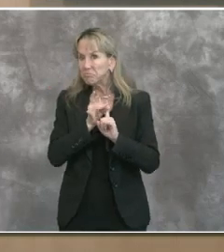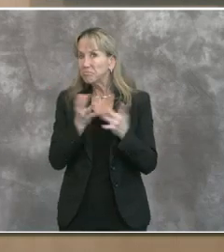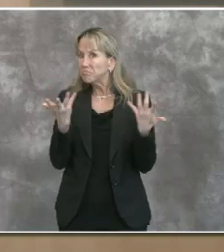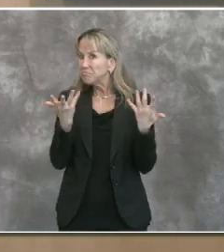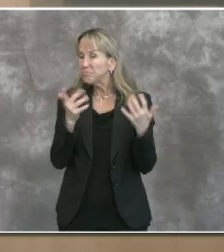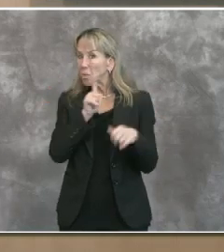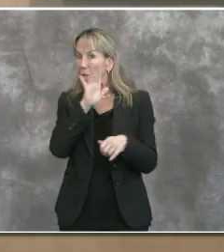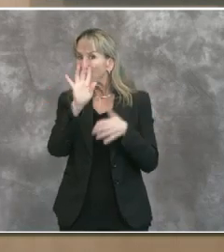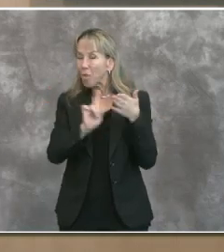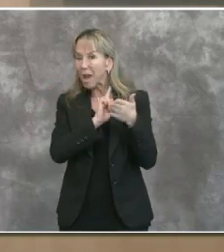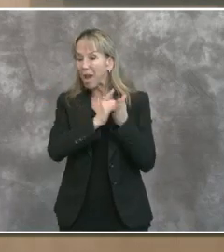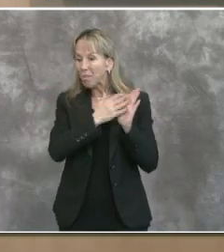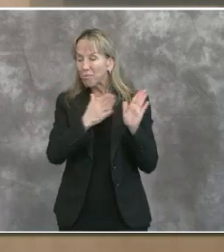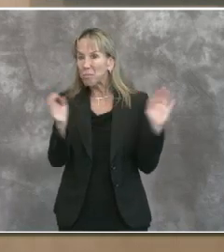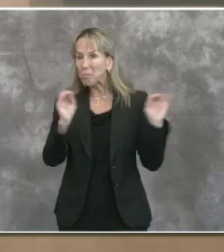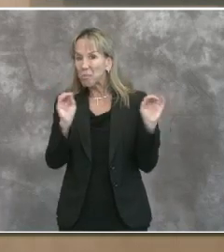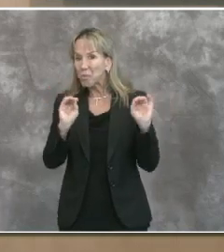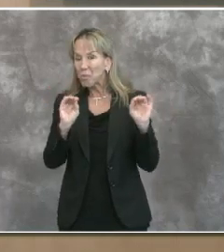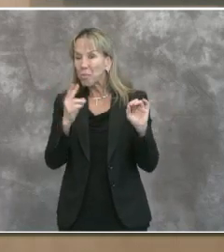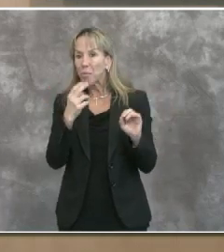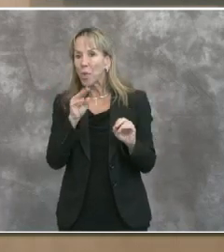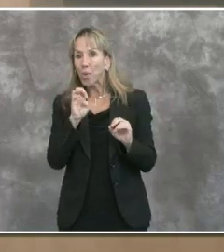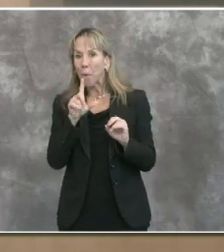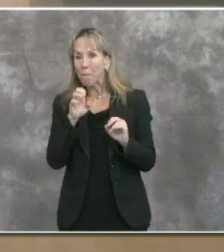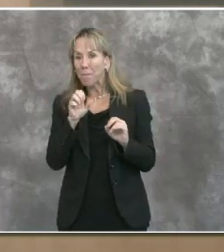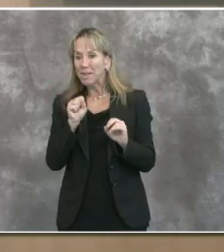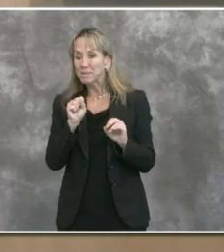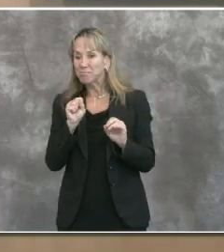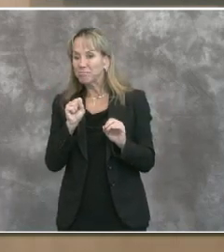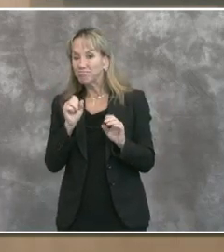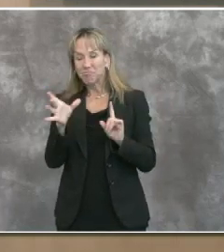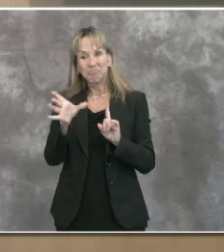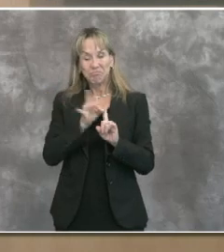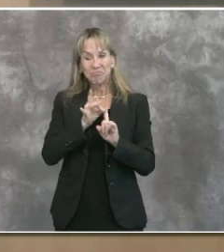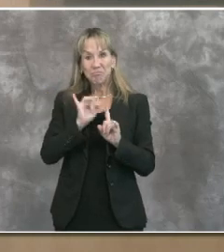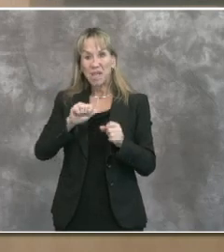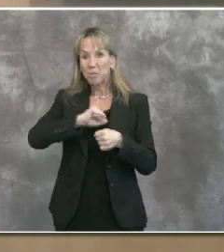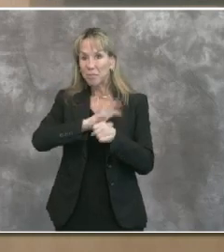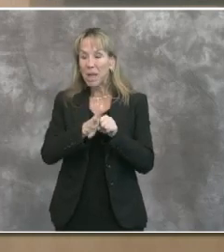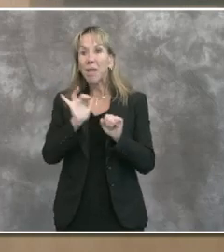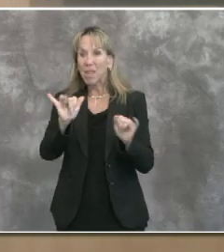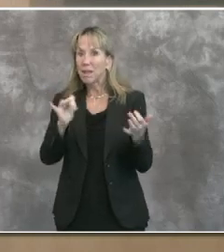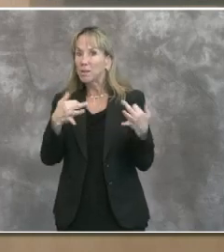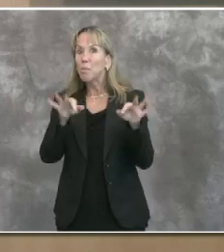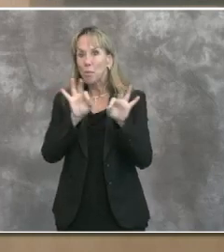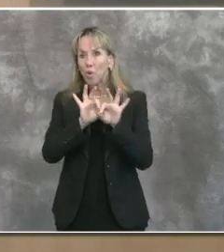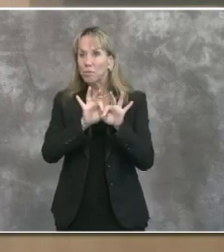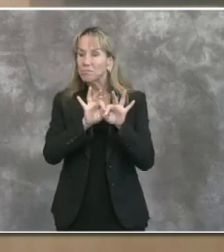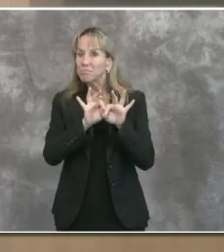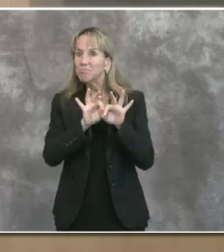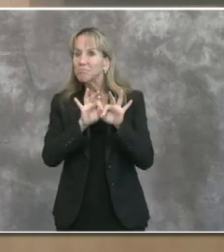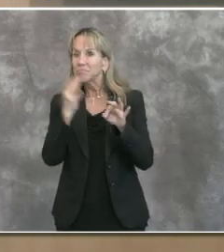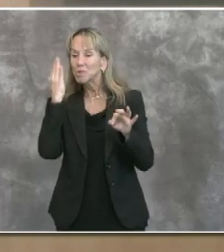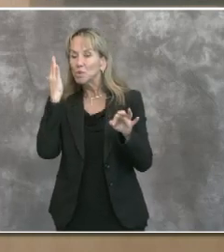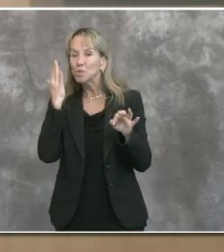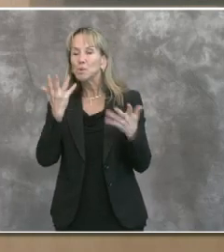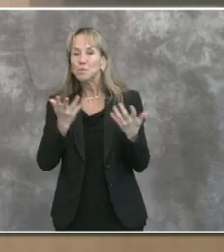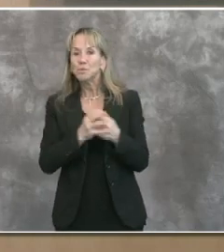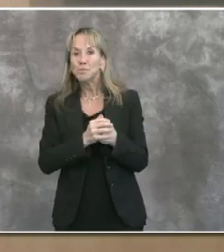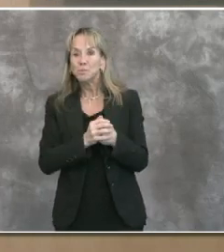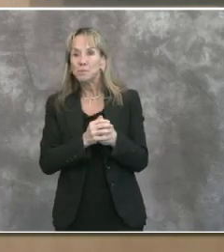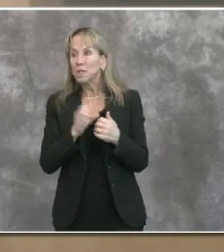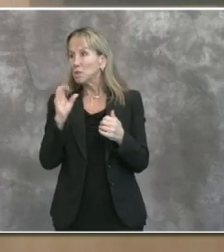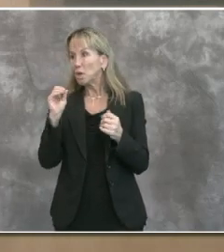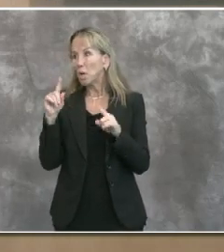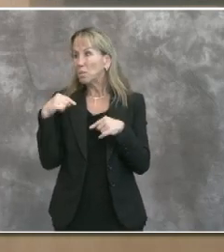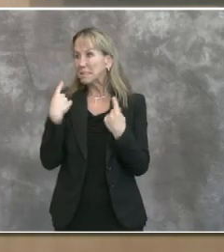24-hour cycle, and that is one of our key important metrics to follow, but there have been no new ones since our